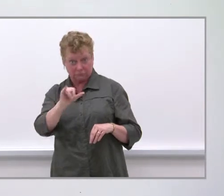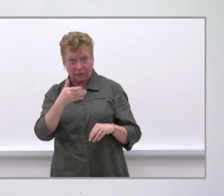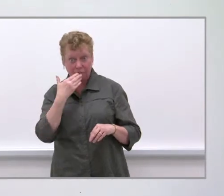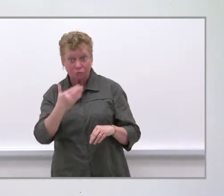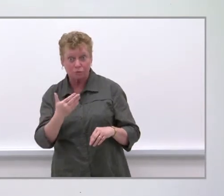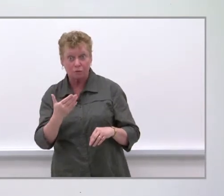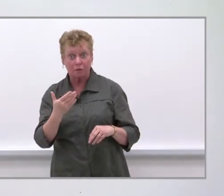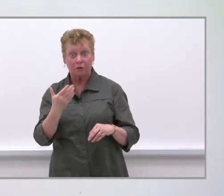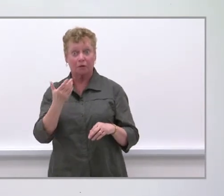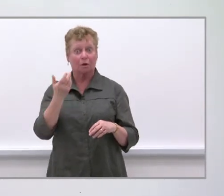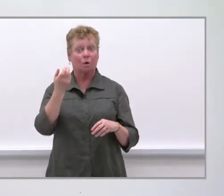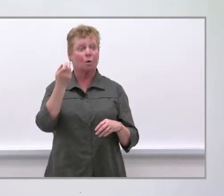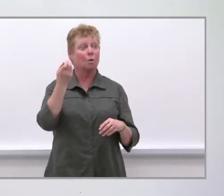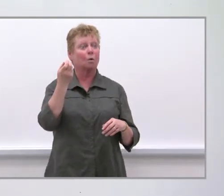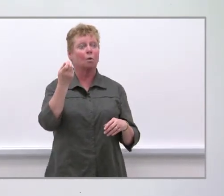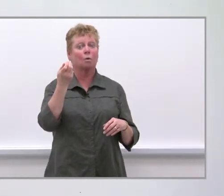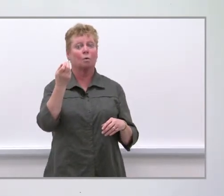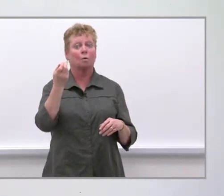say,